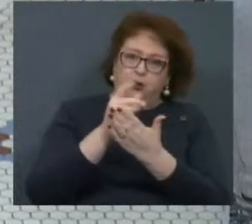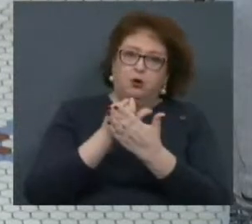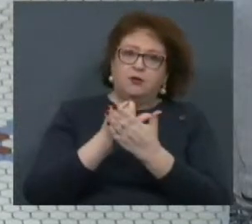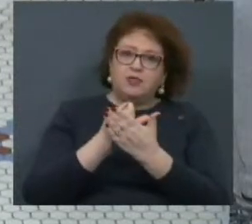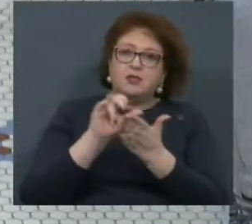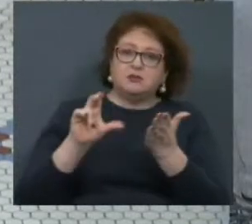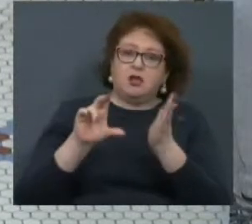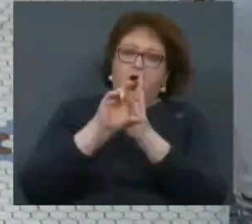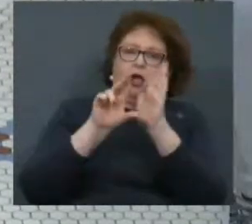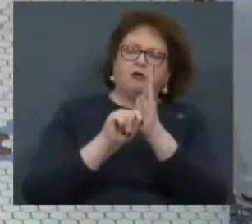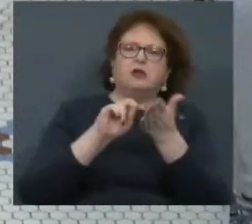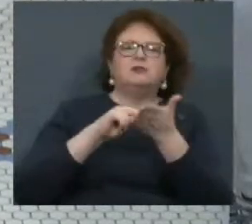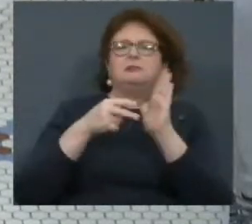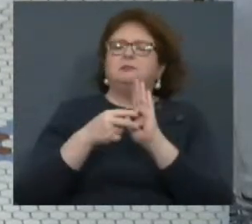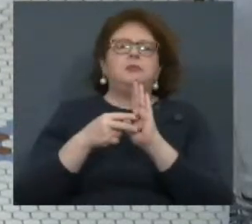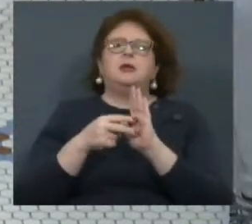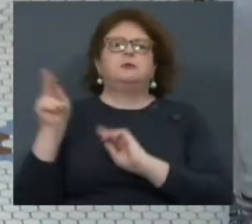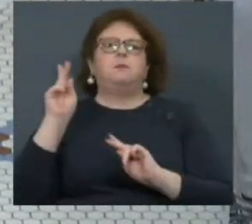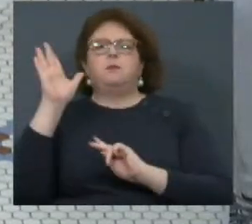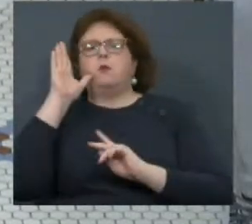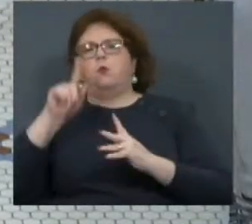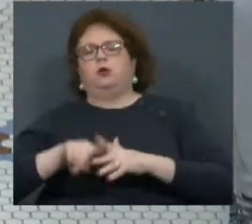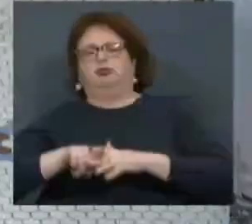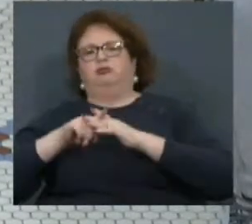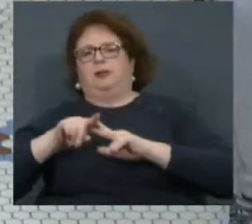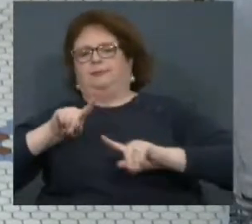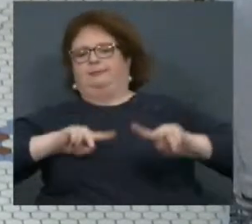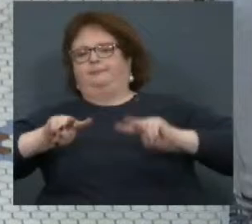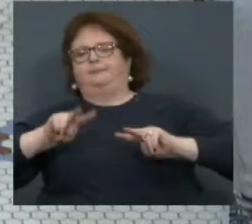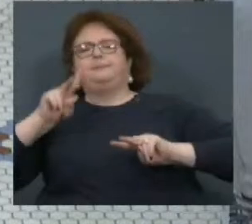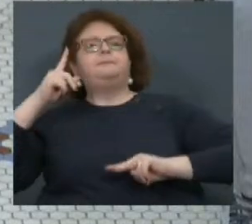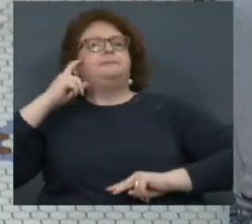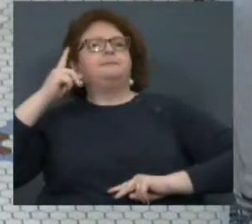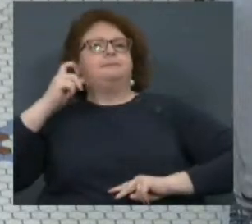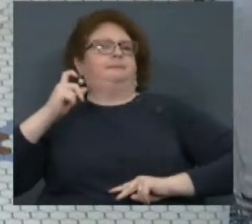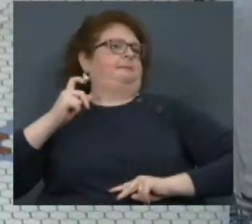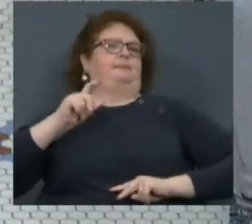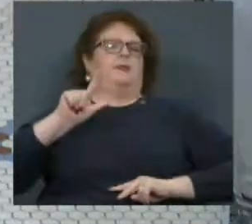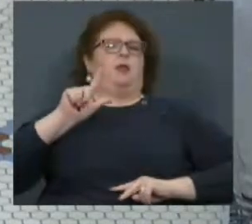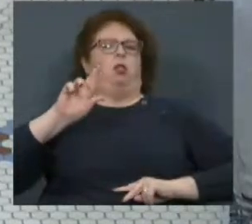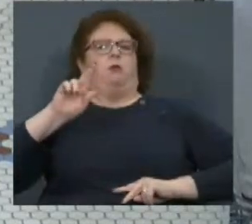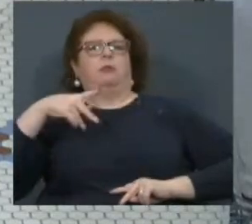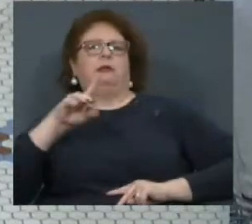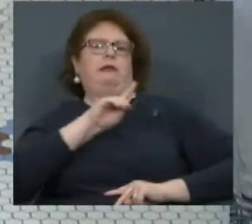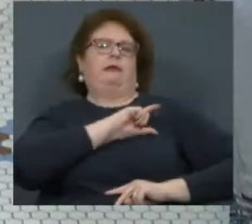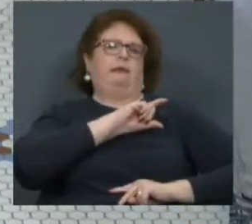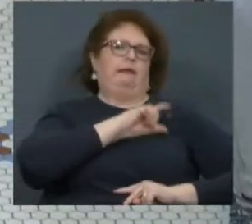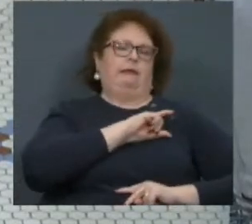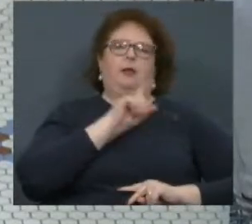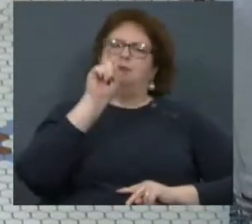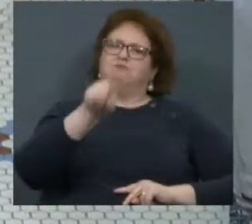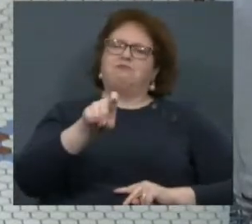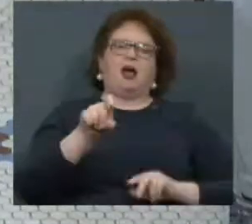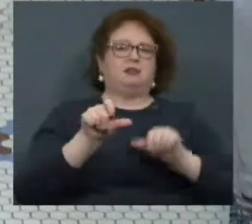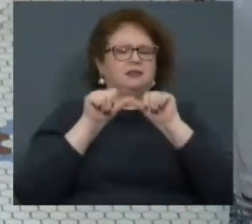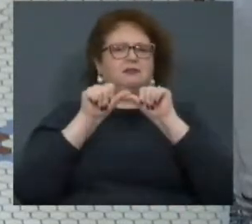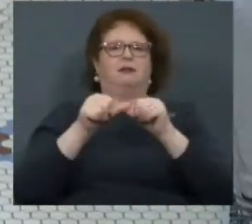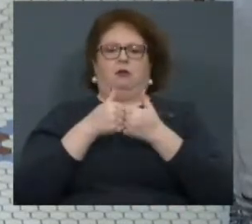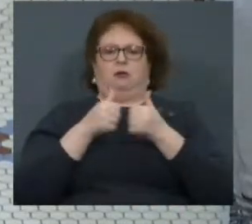in law enforcement and local government. Trust is the foundation of public safety, and transparency is the only way to maintain